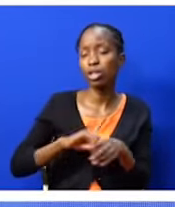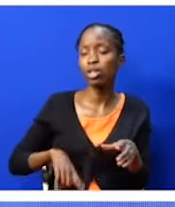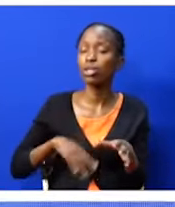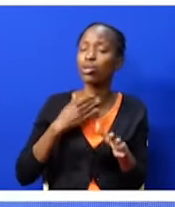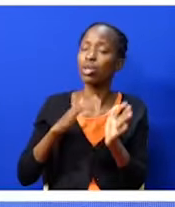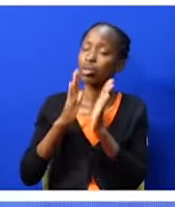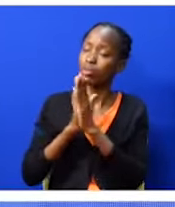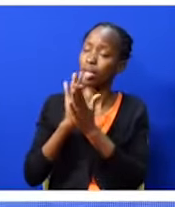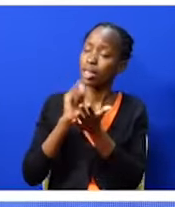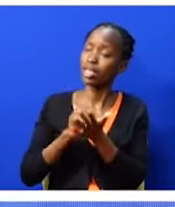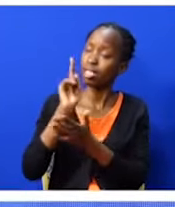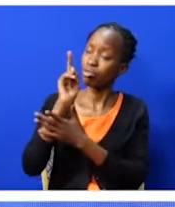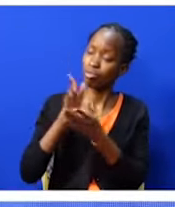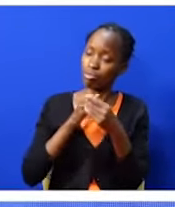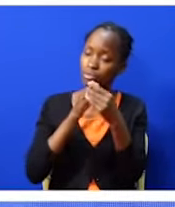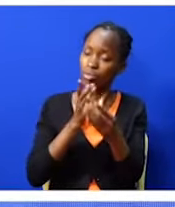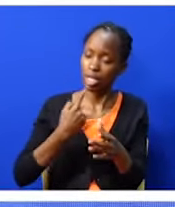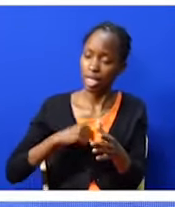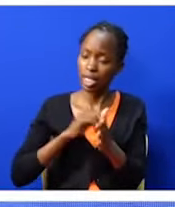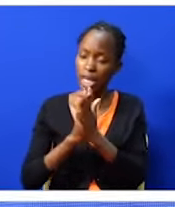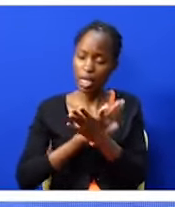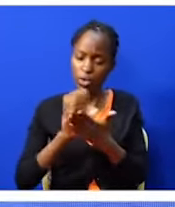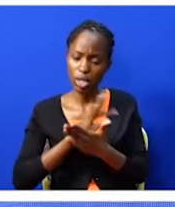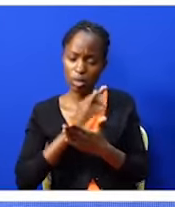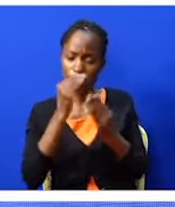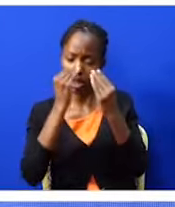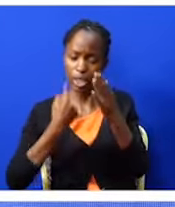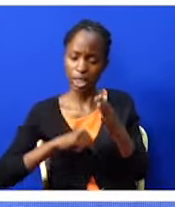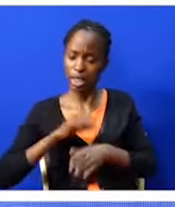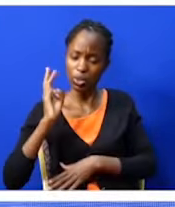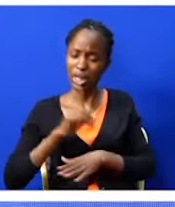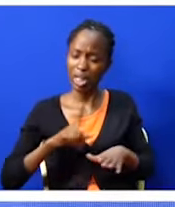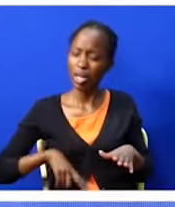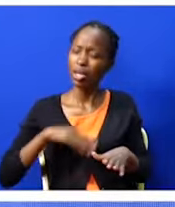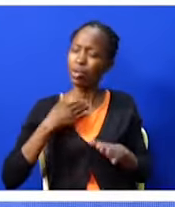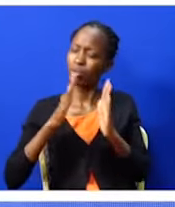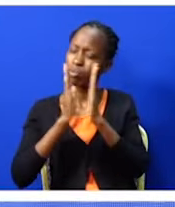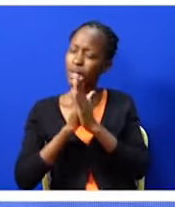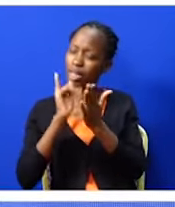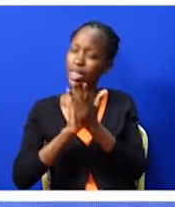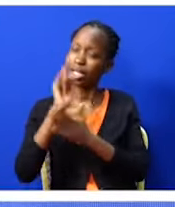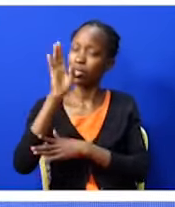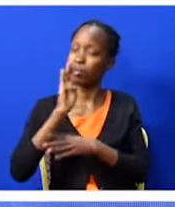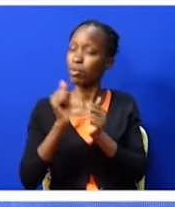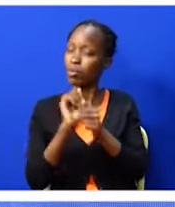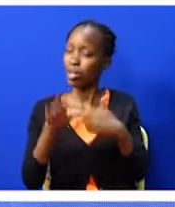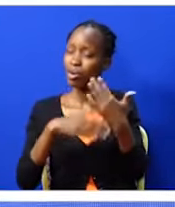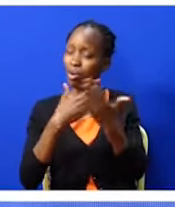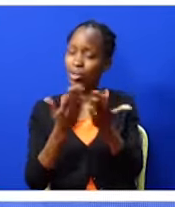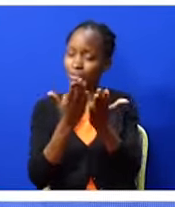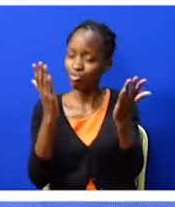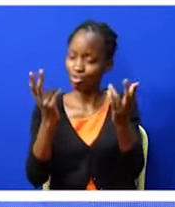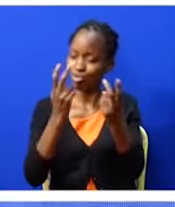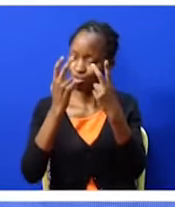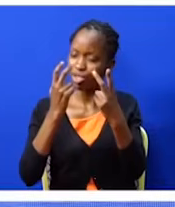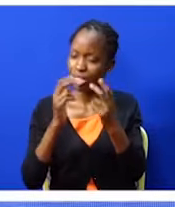praying for your guidance. We are praying that the Holy Spirit will teach us. And Lord, we are praying that you'll be with every child that is watching us,